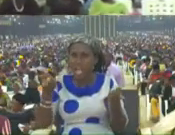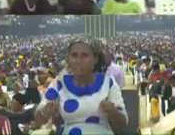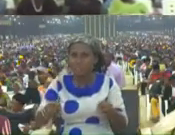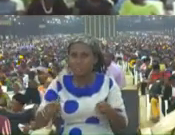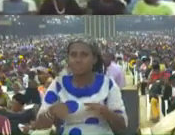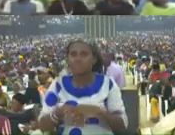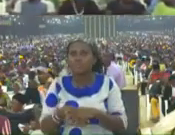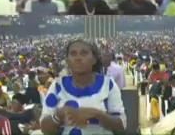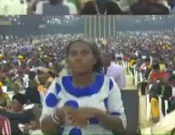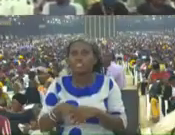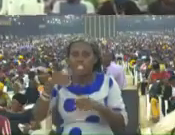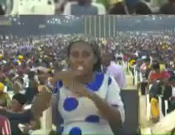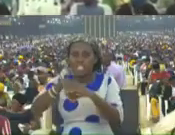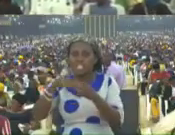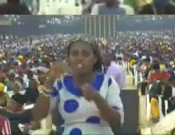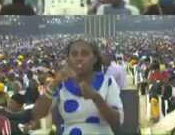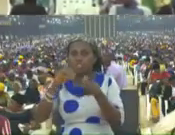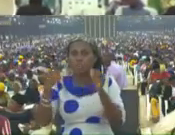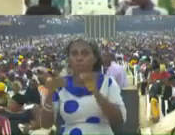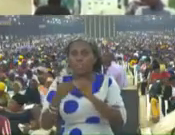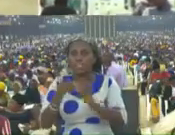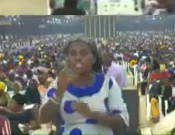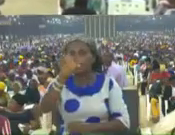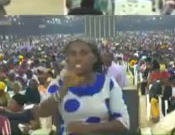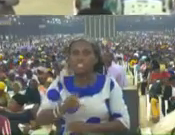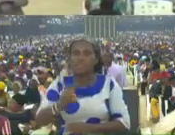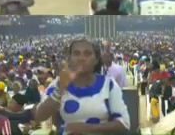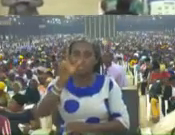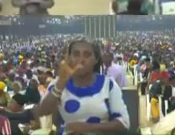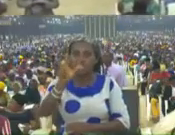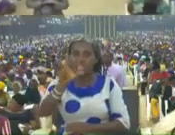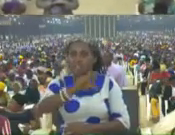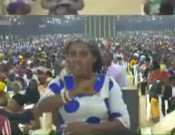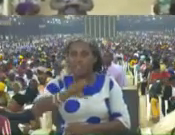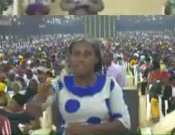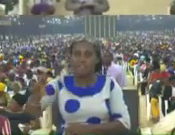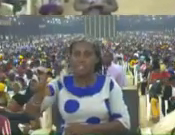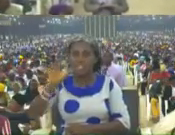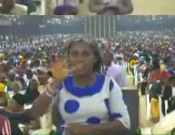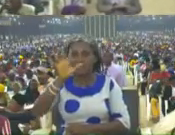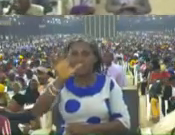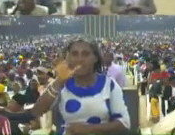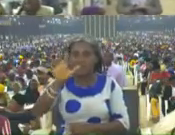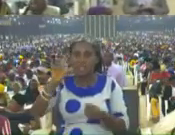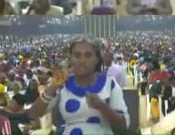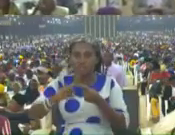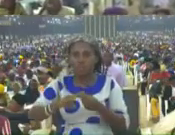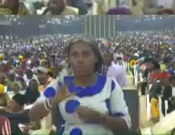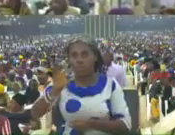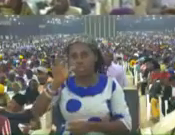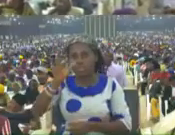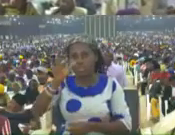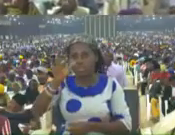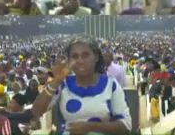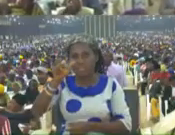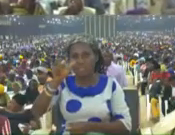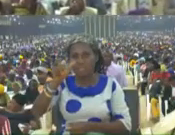In Numbers chapter 3, verse 5 to 13, Numbers 3, 5 to 13,